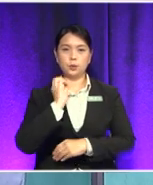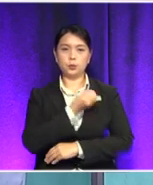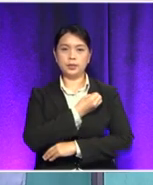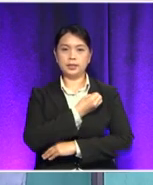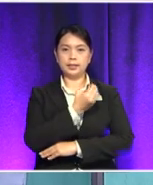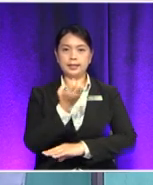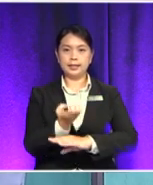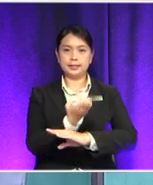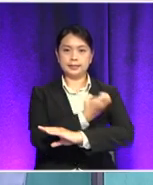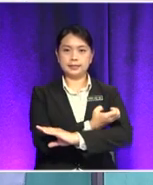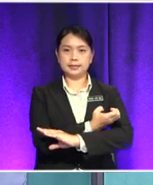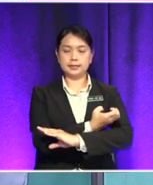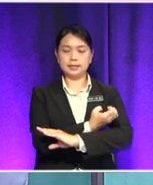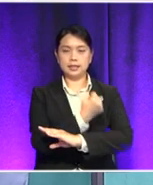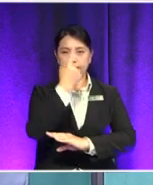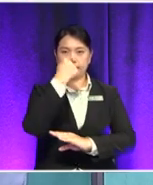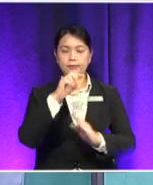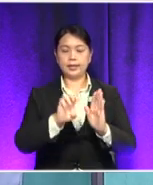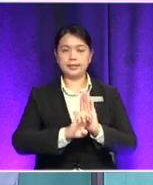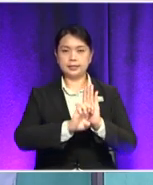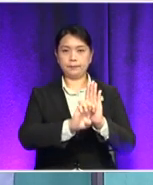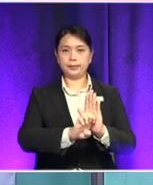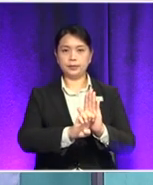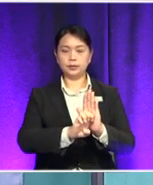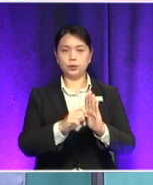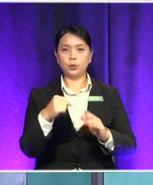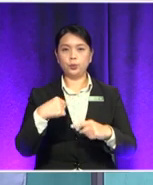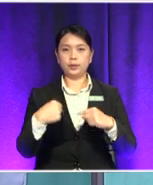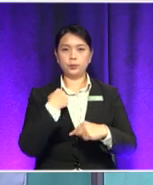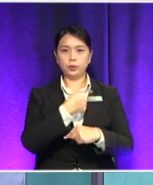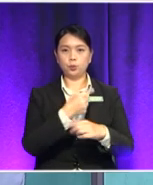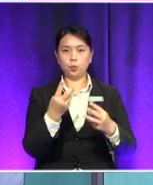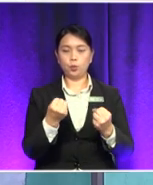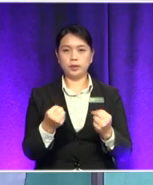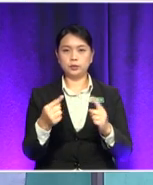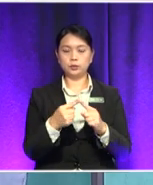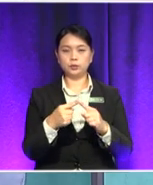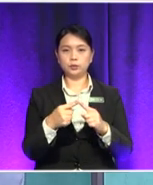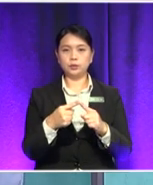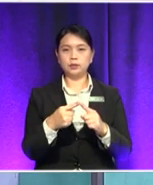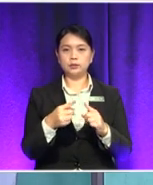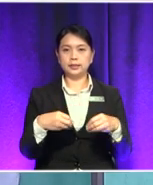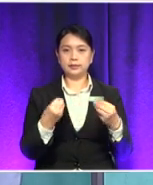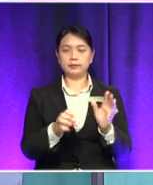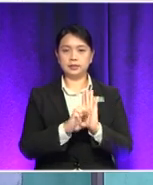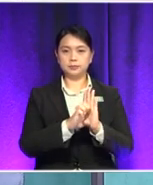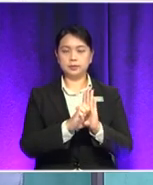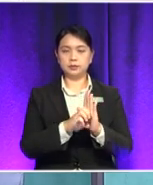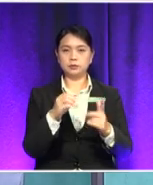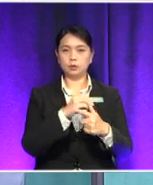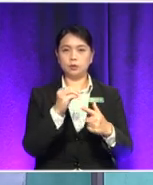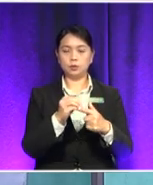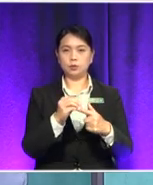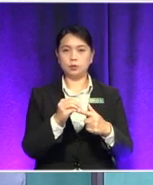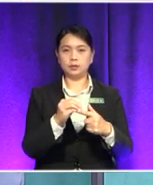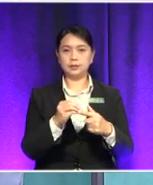least, for example, so when we want to use or giving examples or describing something, so we can